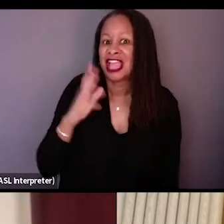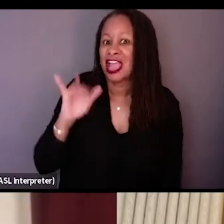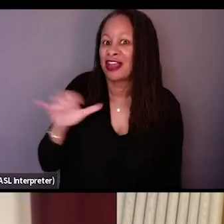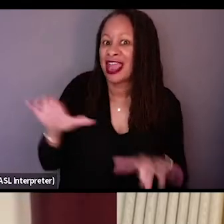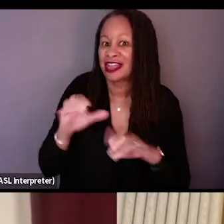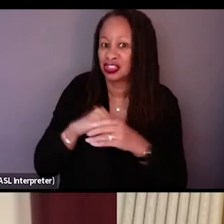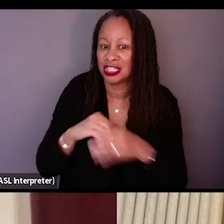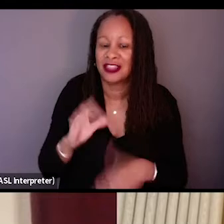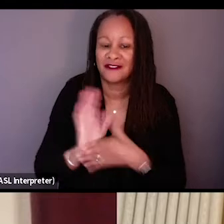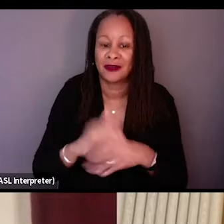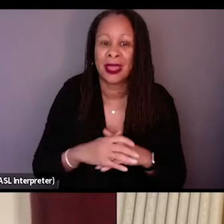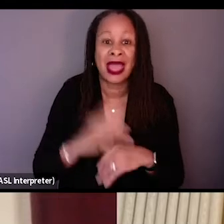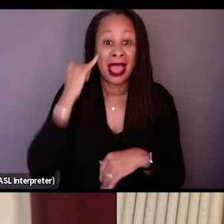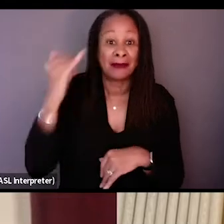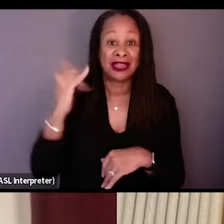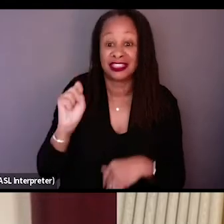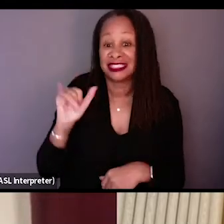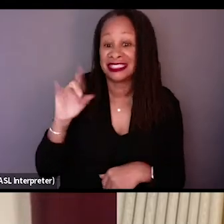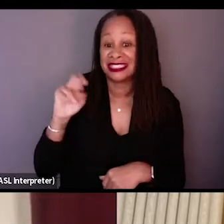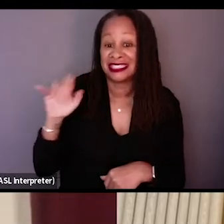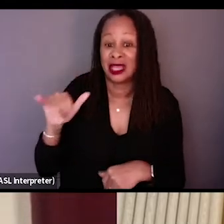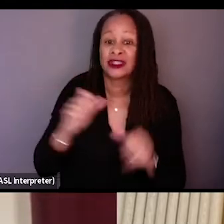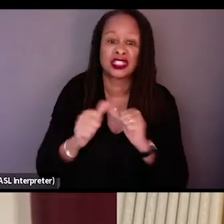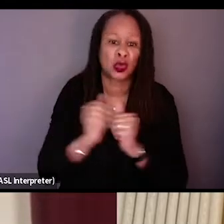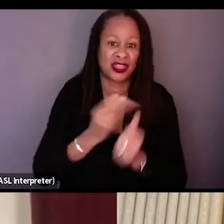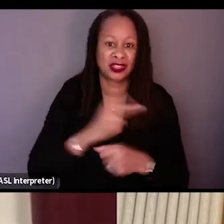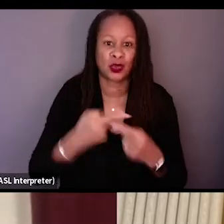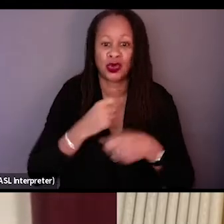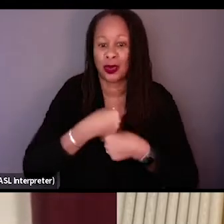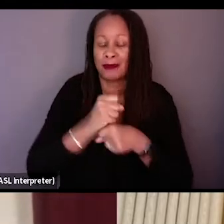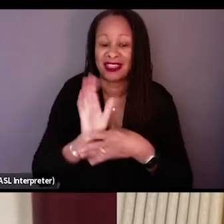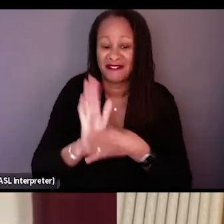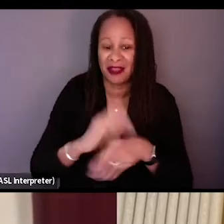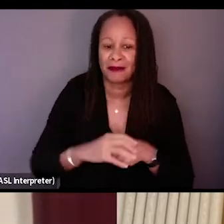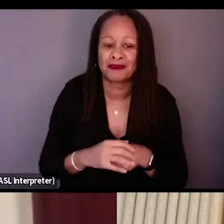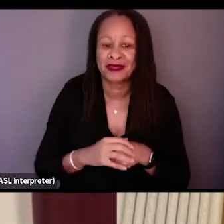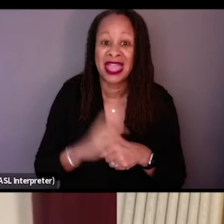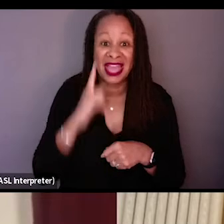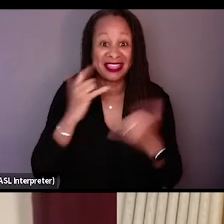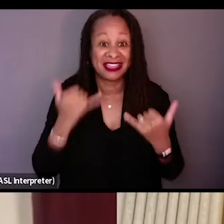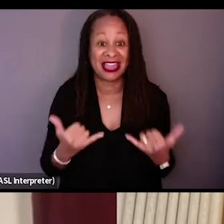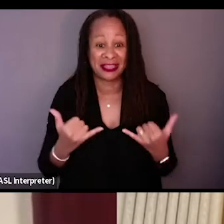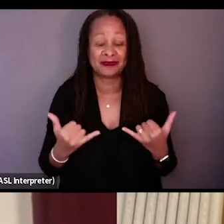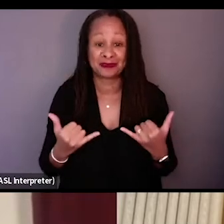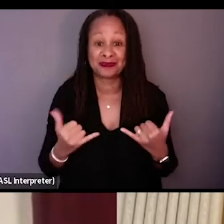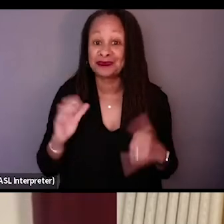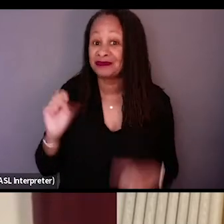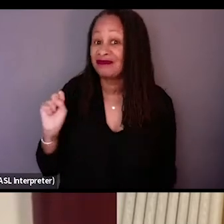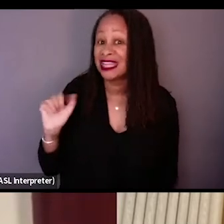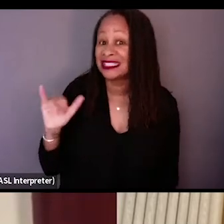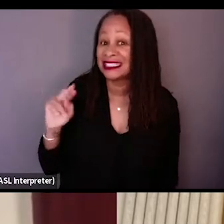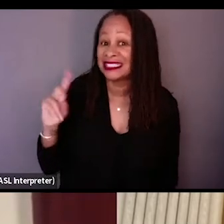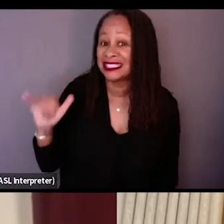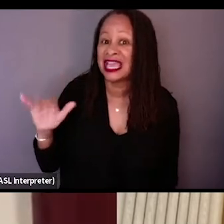imagine Sidney was still with us when you were making the film. But and I think right now Sidney, the film